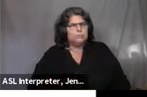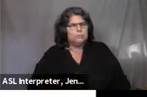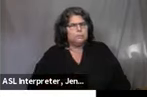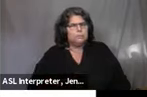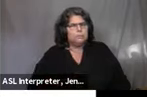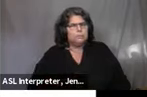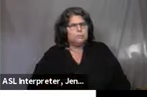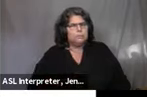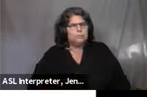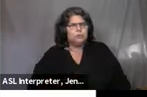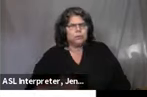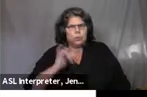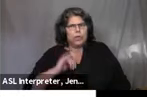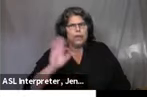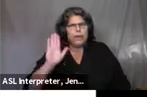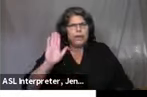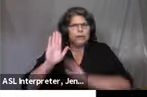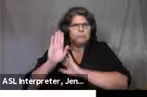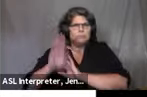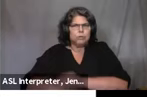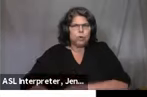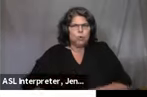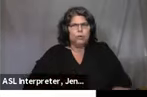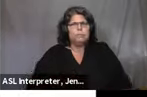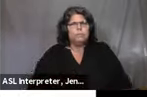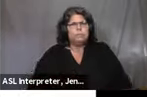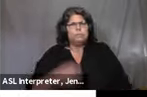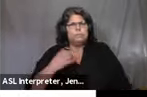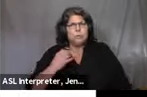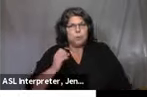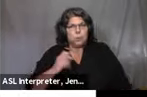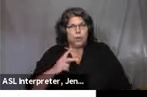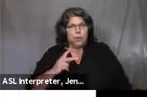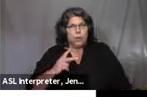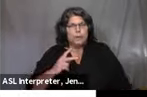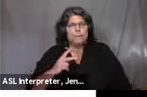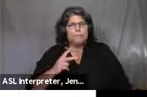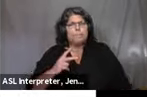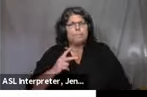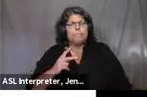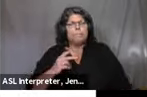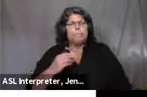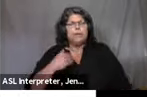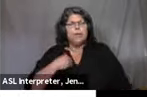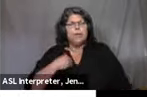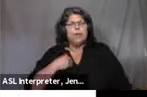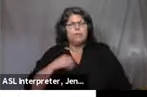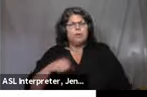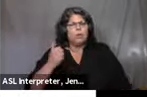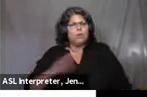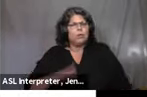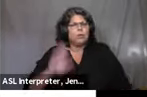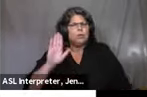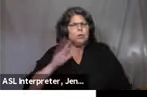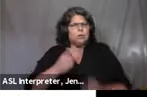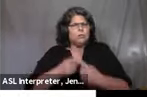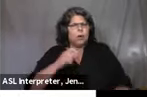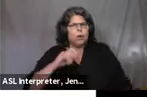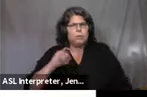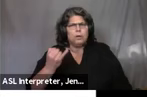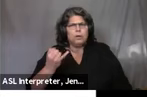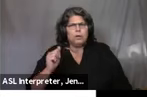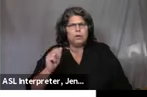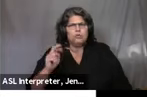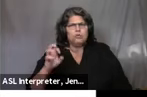Let me lower your hand. Okay. I have a raised hand here from Janet Barocco.